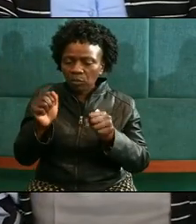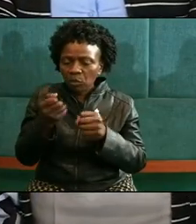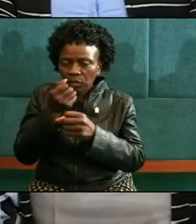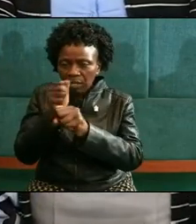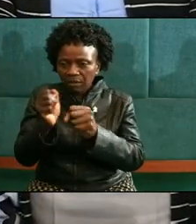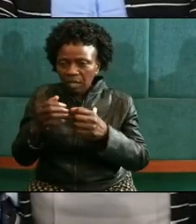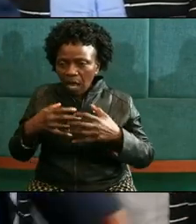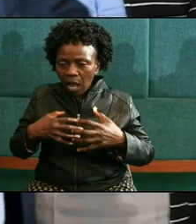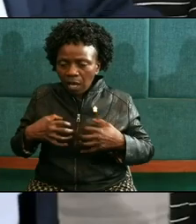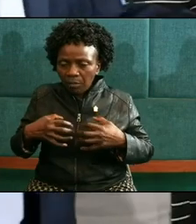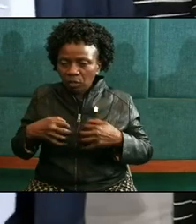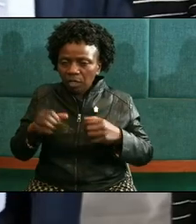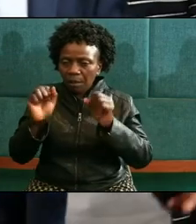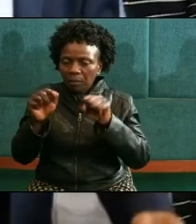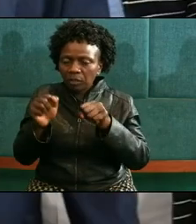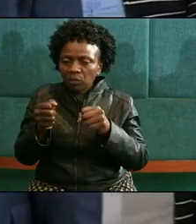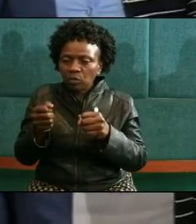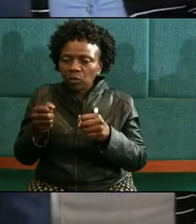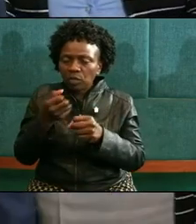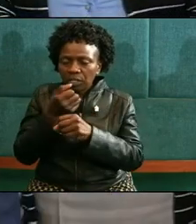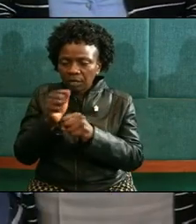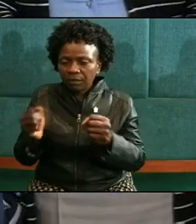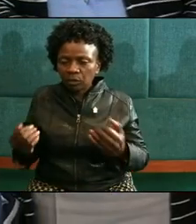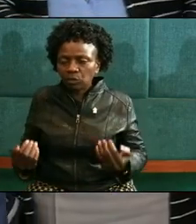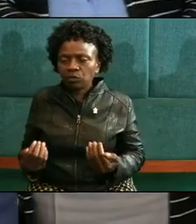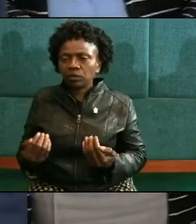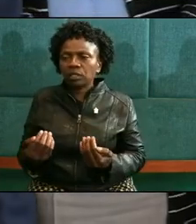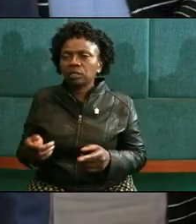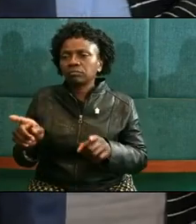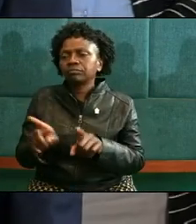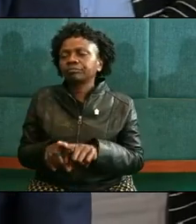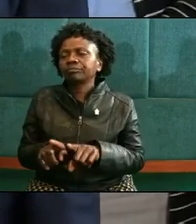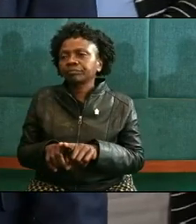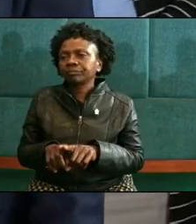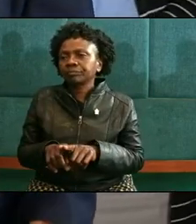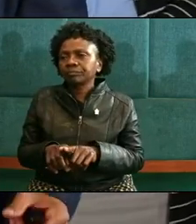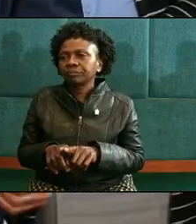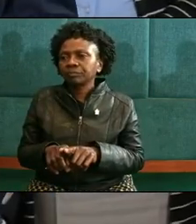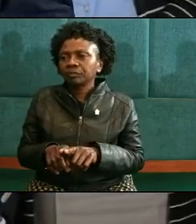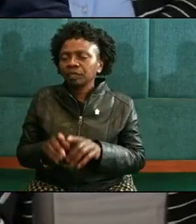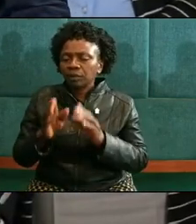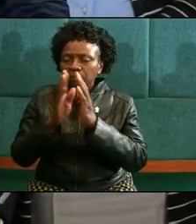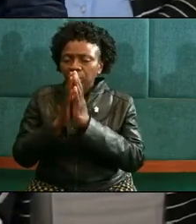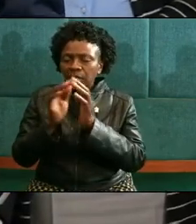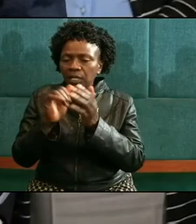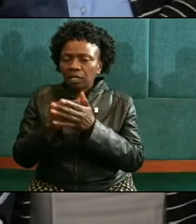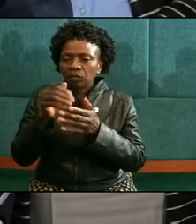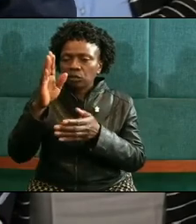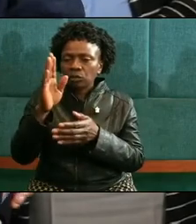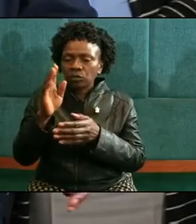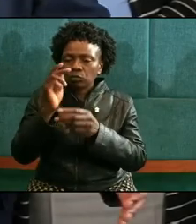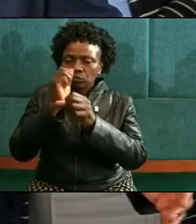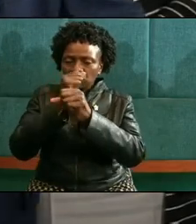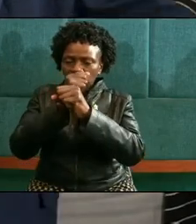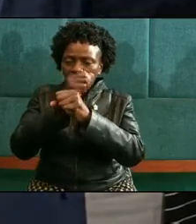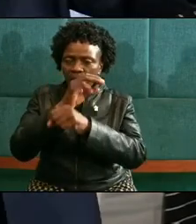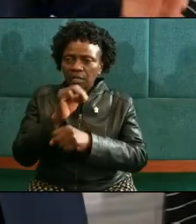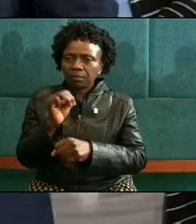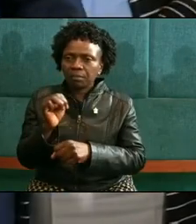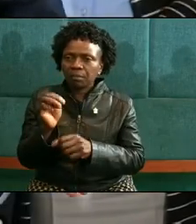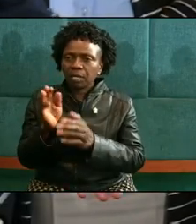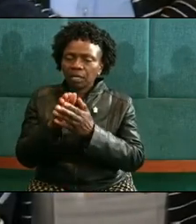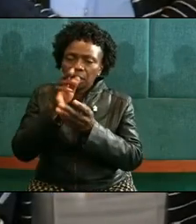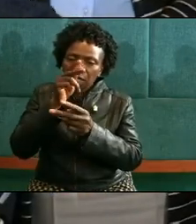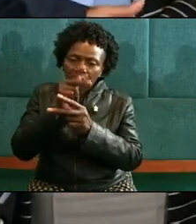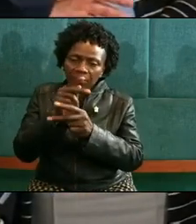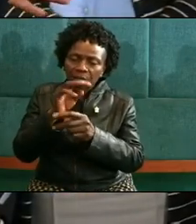Nineveh, He will save the children in Nairobi. Pray that God will protect them and